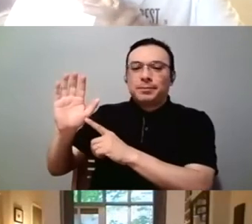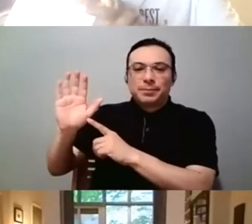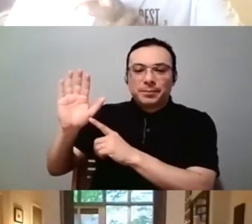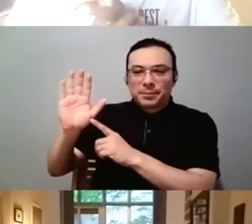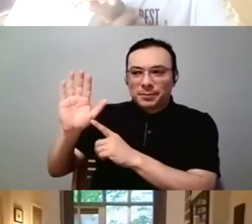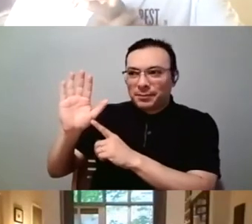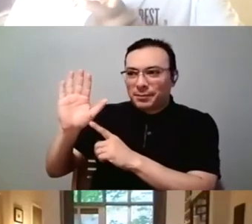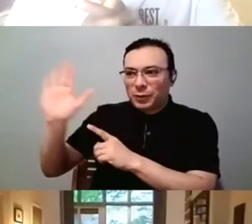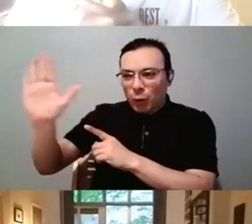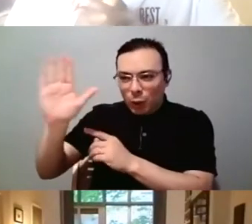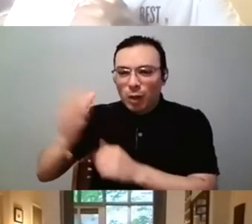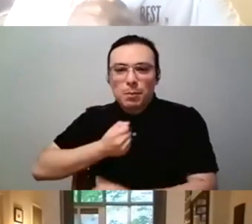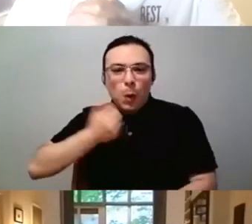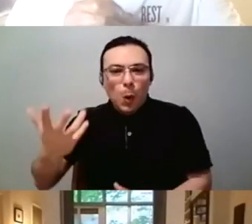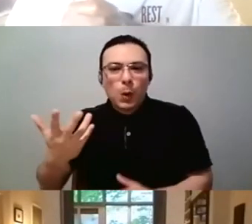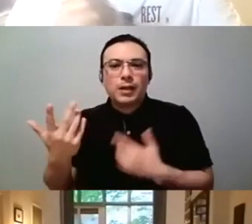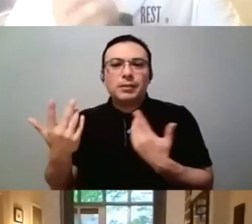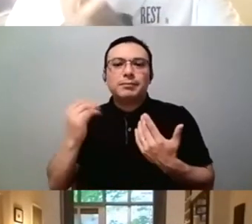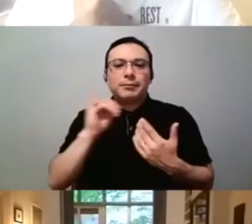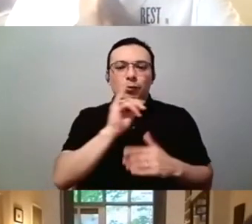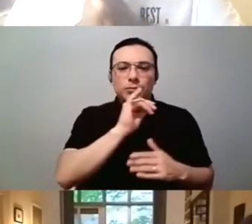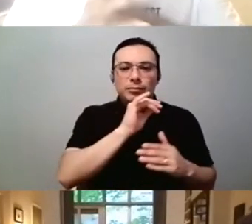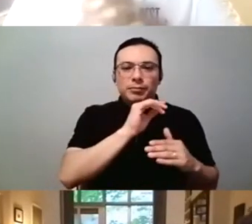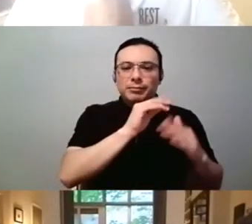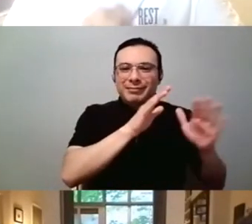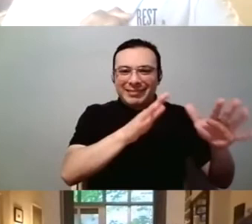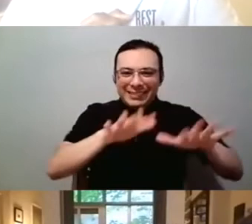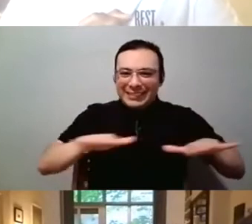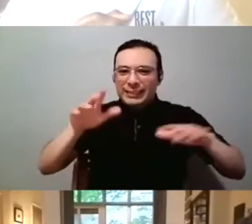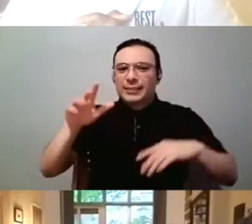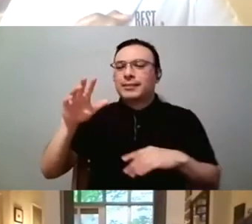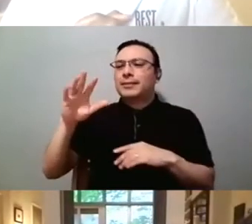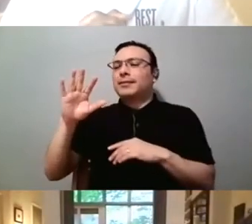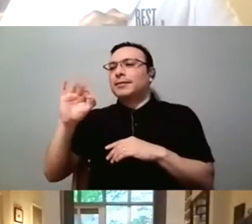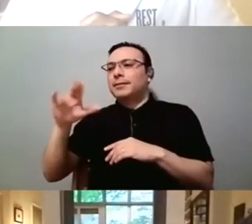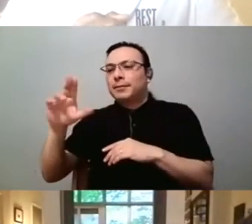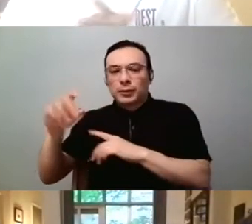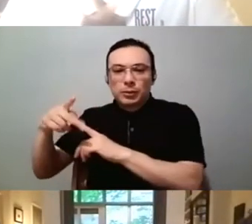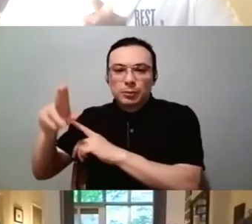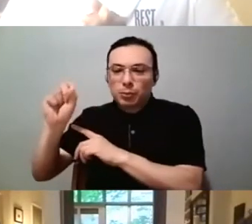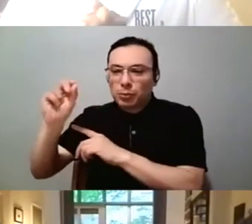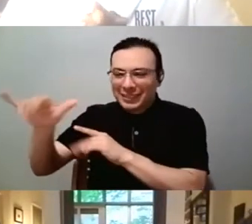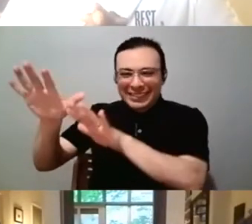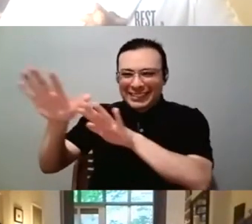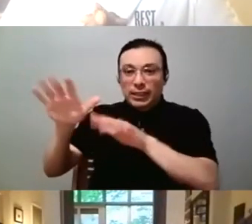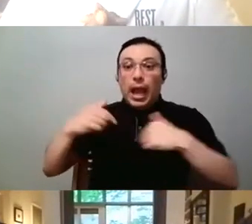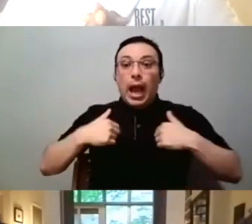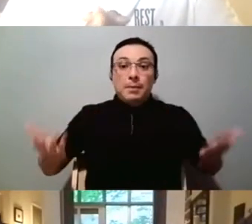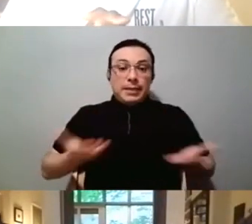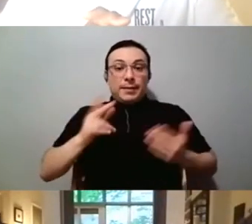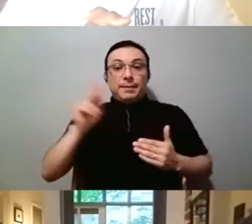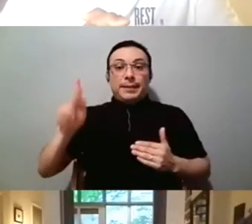in Philadelphia, the unceded land of the Lenape people. I'm in a part of the city called